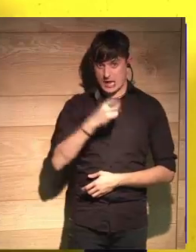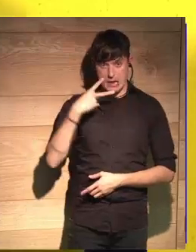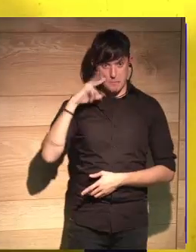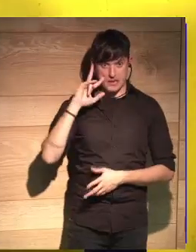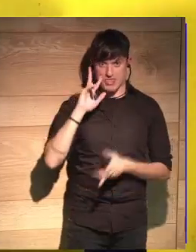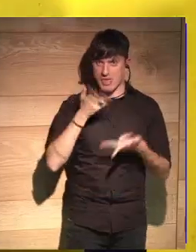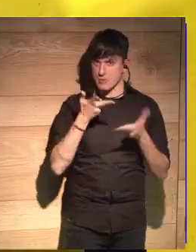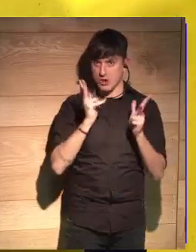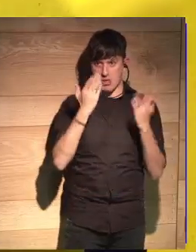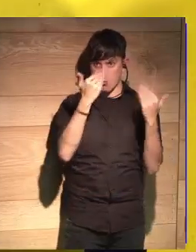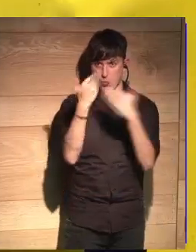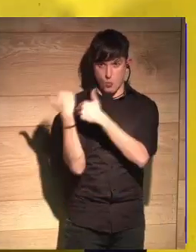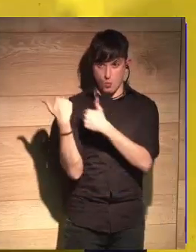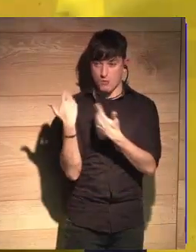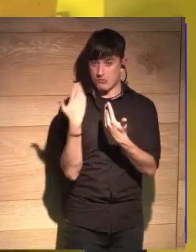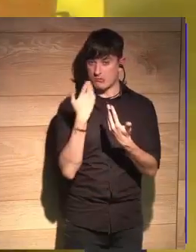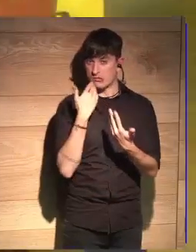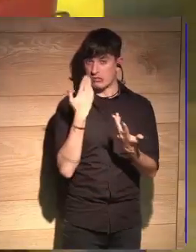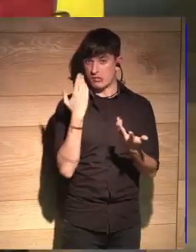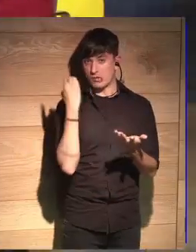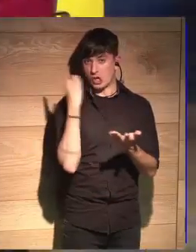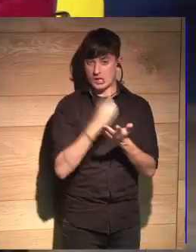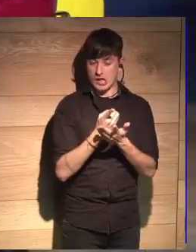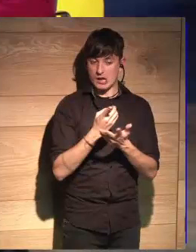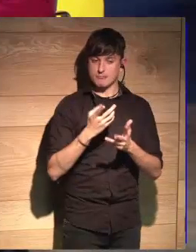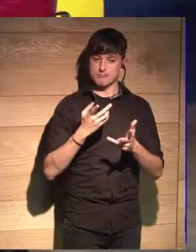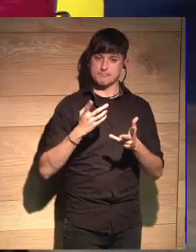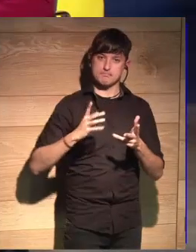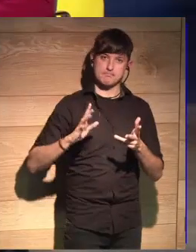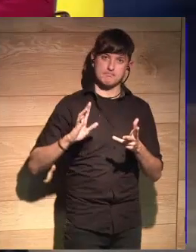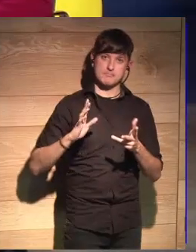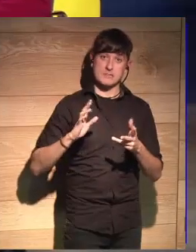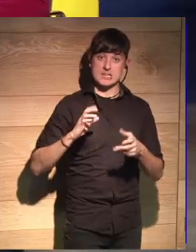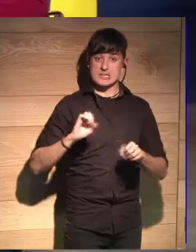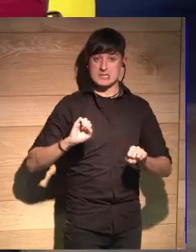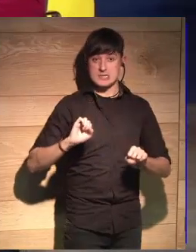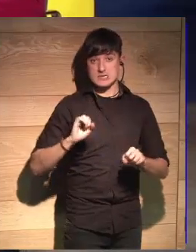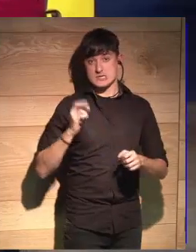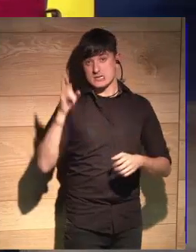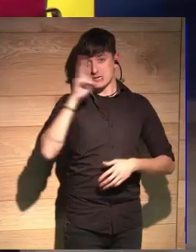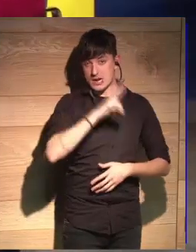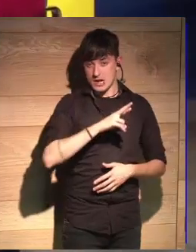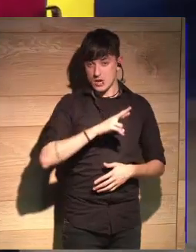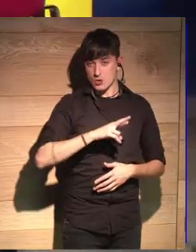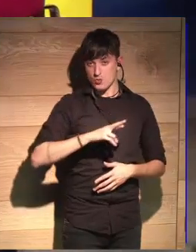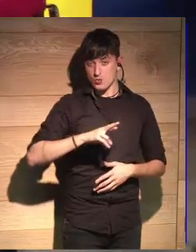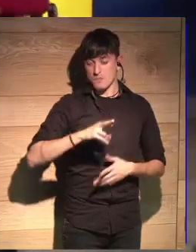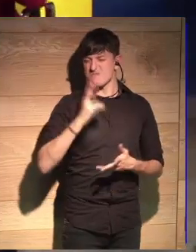Indonesia regained democracy in what was it, the year